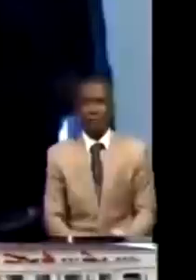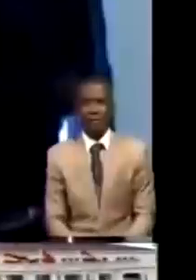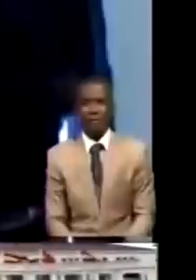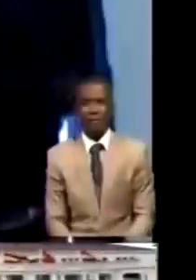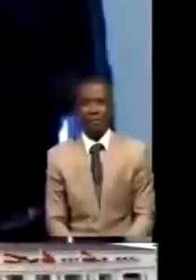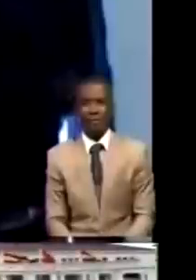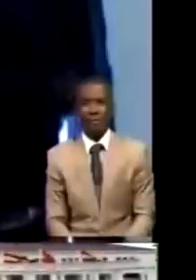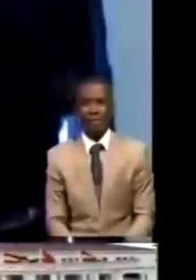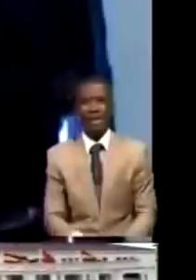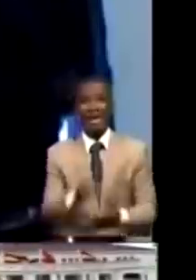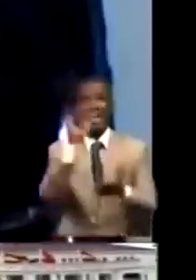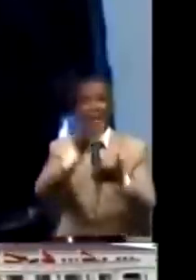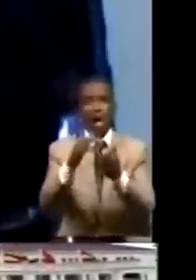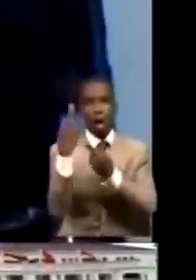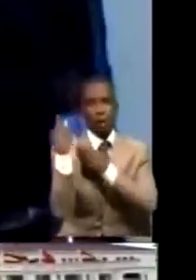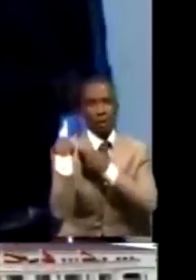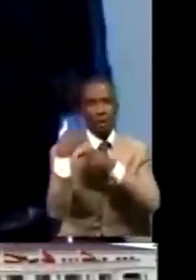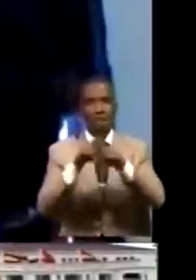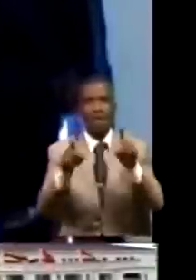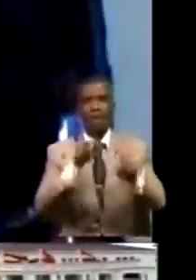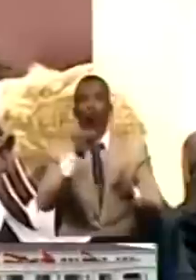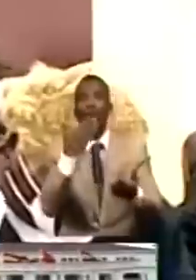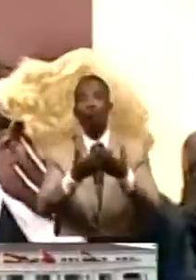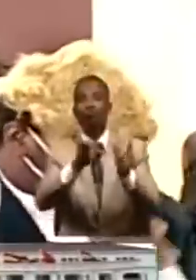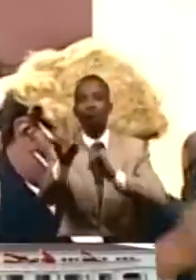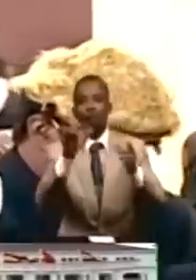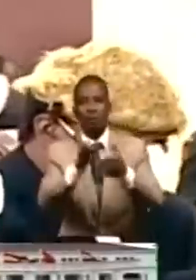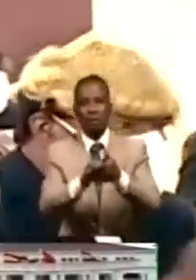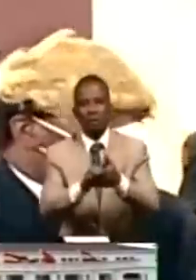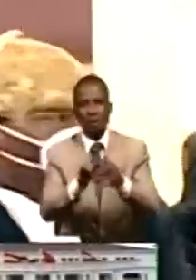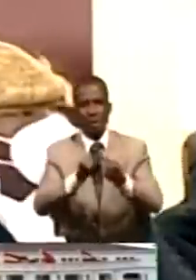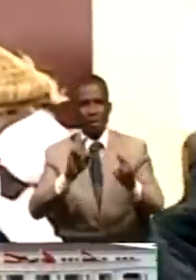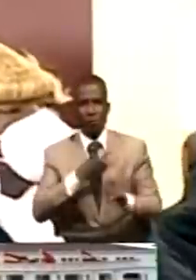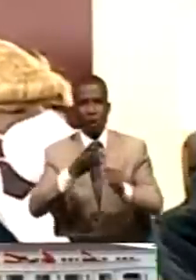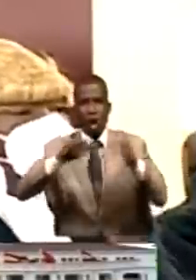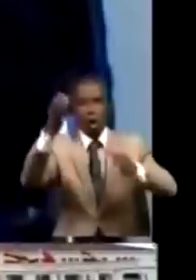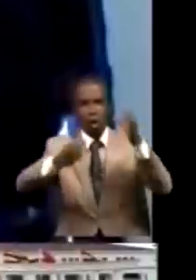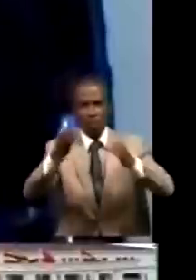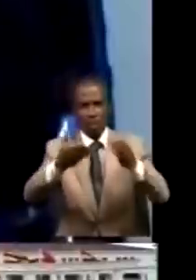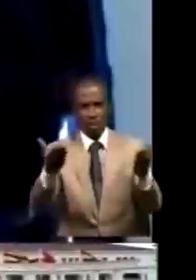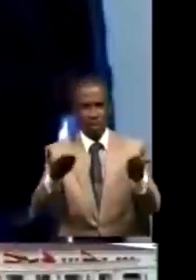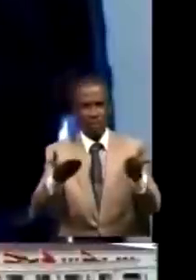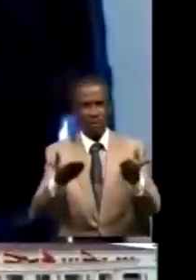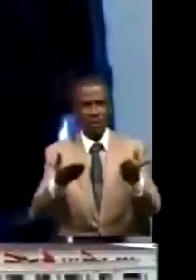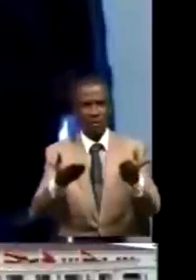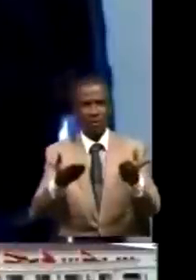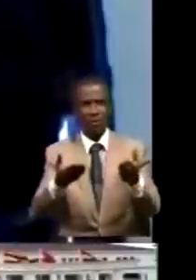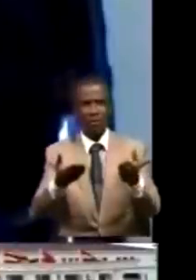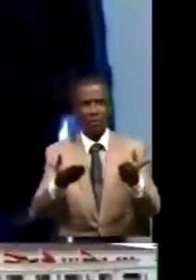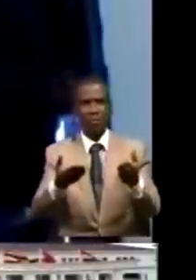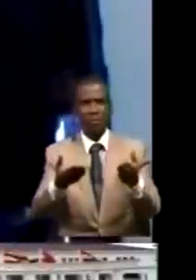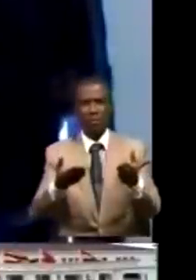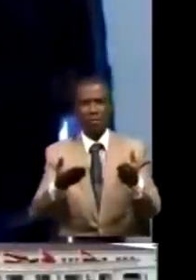That is the rule, but not the practice. We are in court to review the performance relating to the